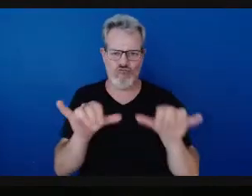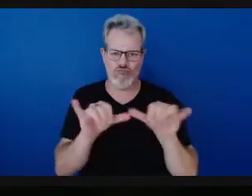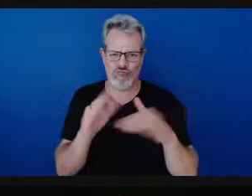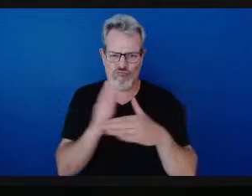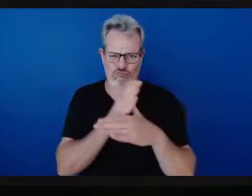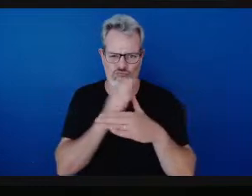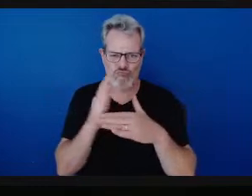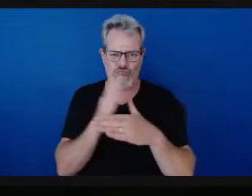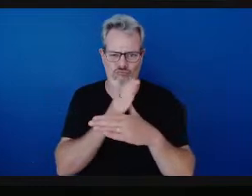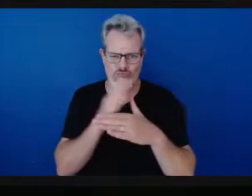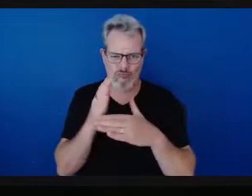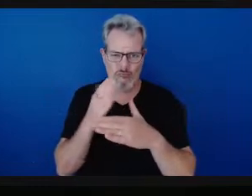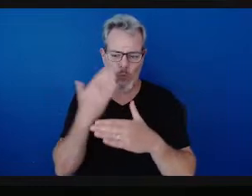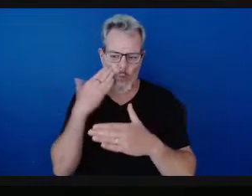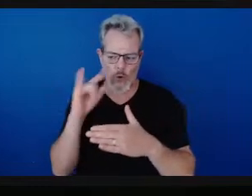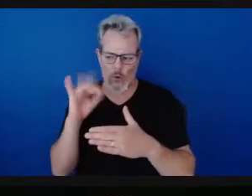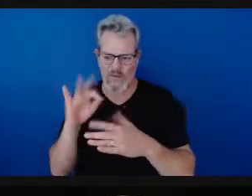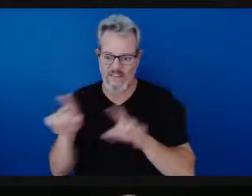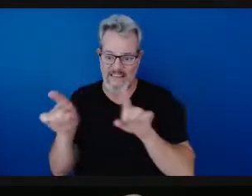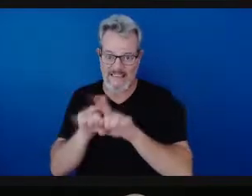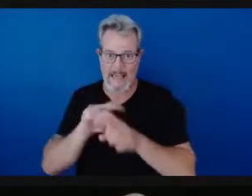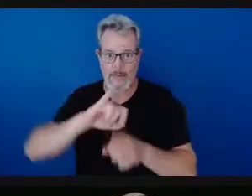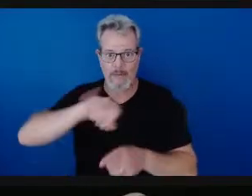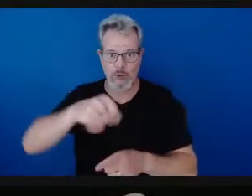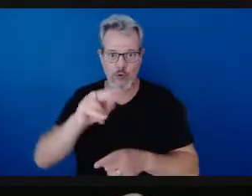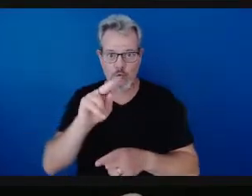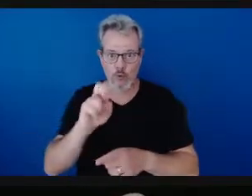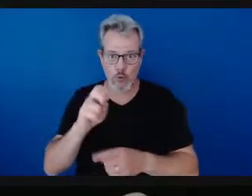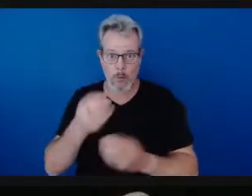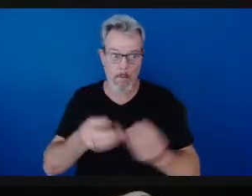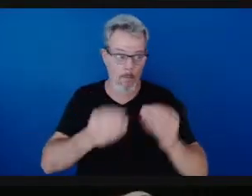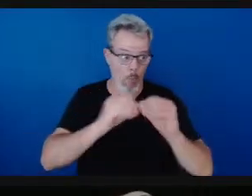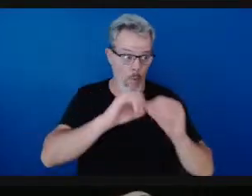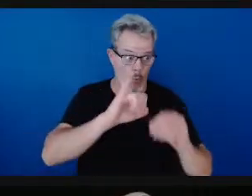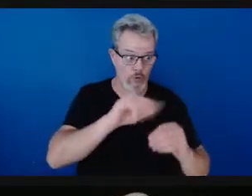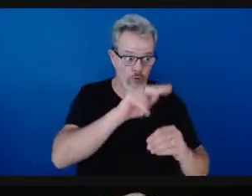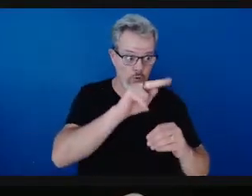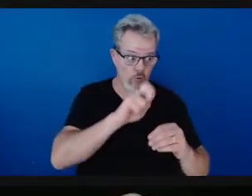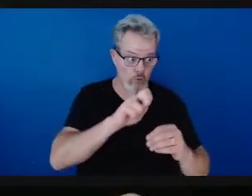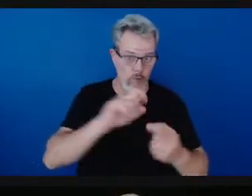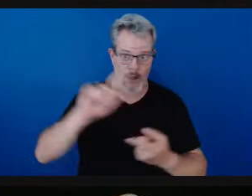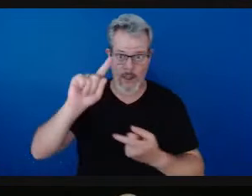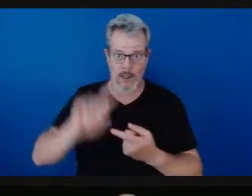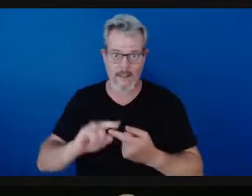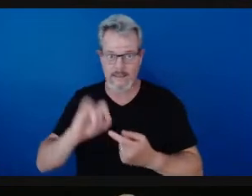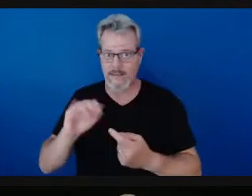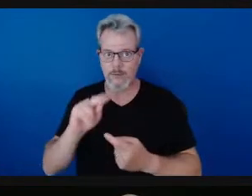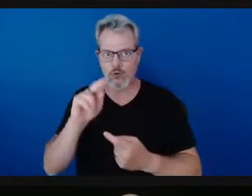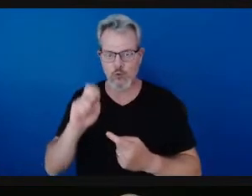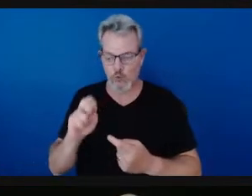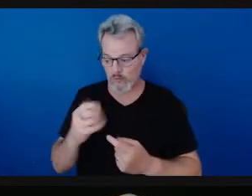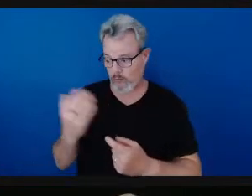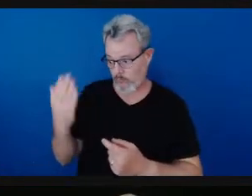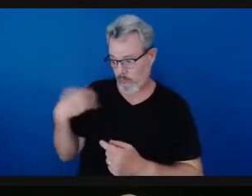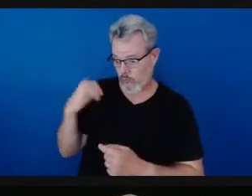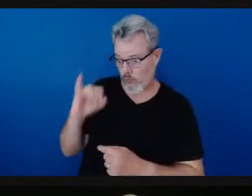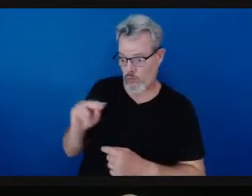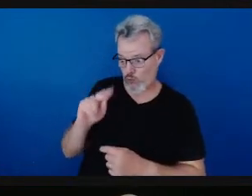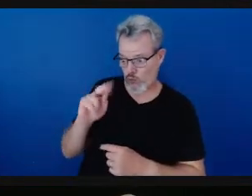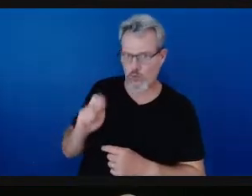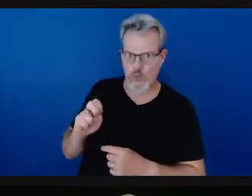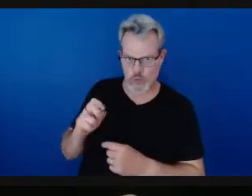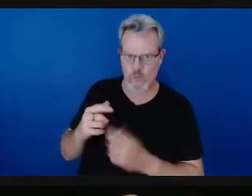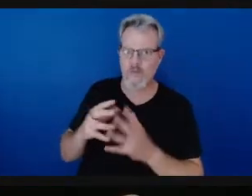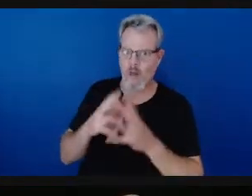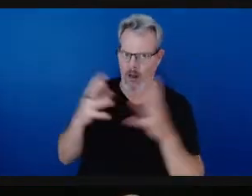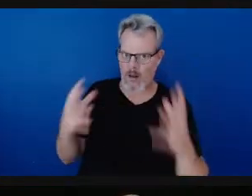June, less than June. It might be about the same as June, right? And June was similarly gassy. In fact, I think I didn't show the video today,